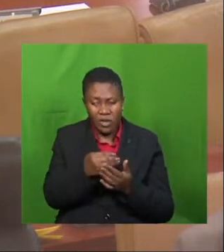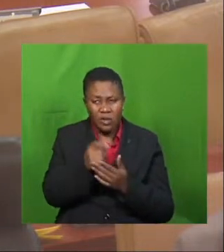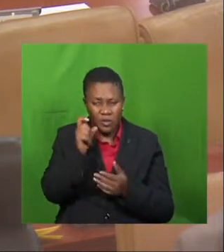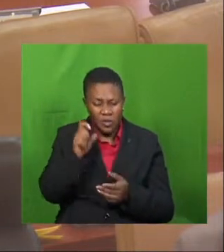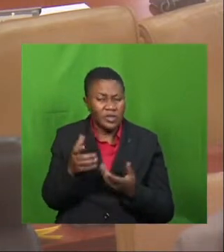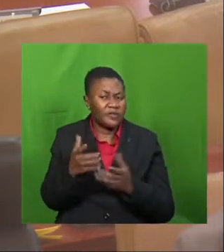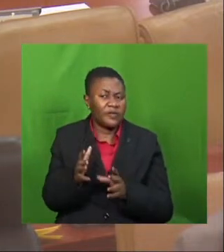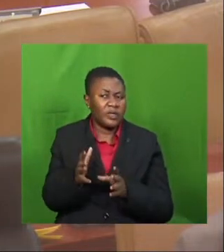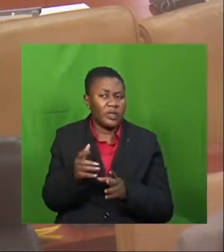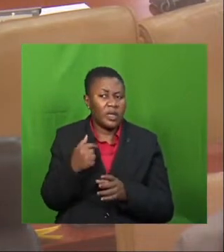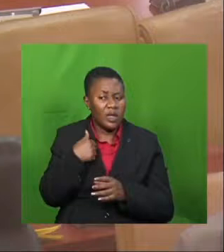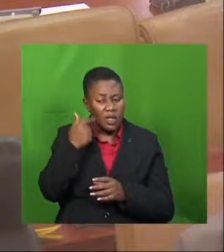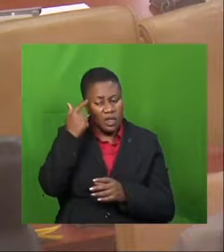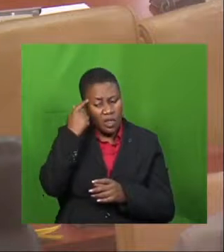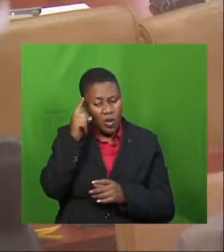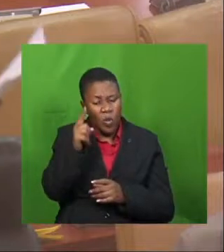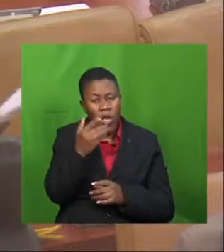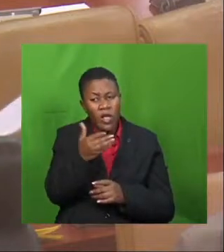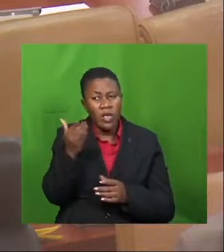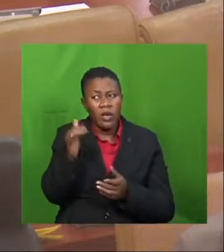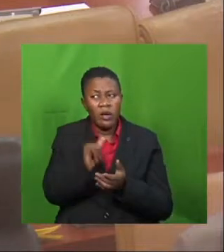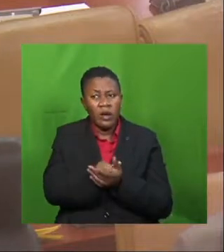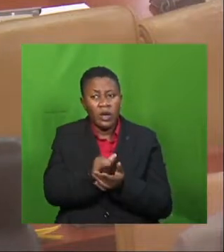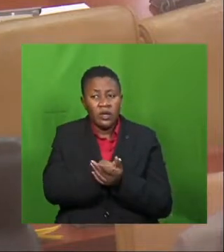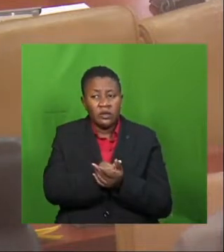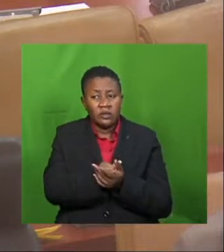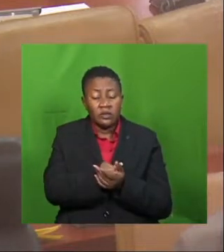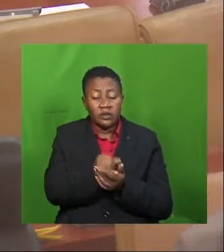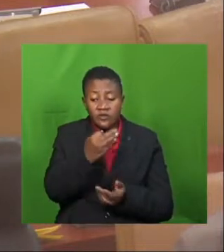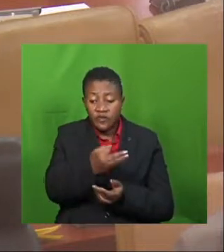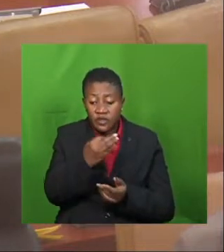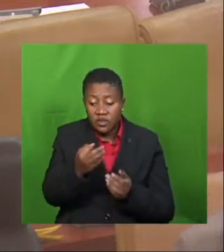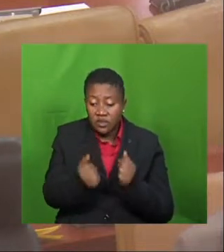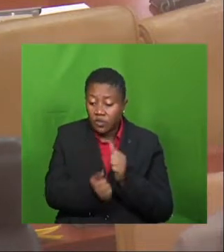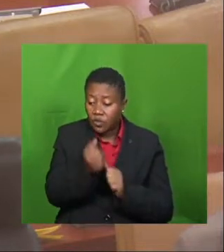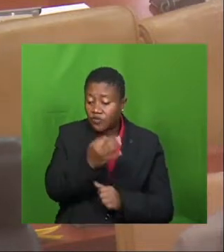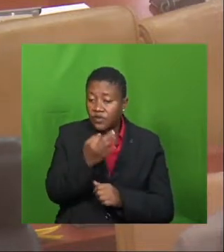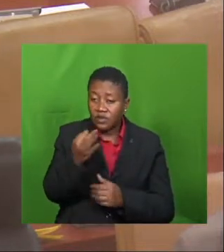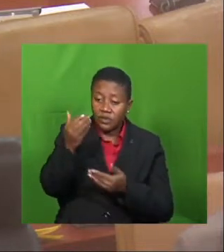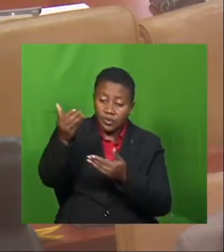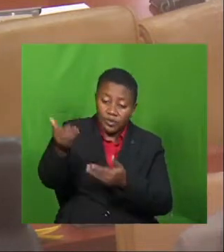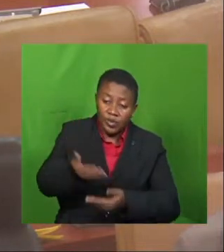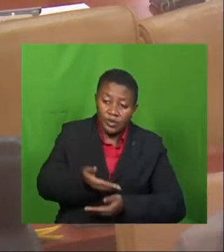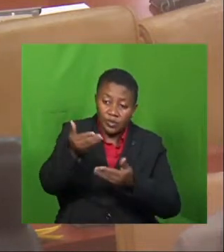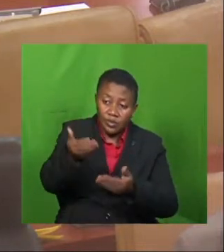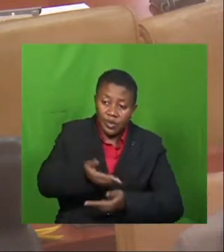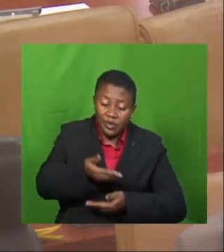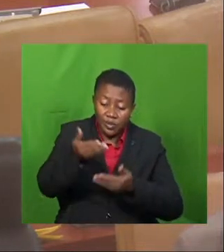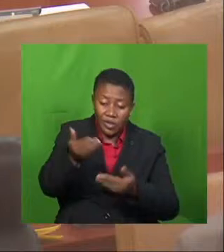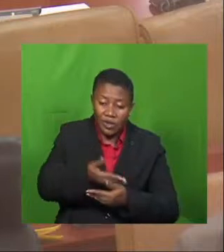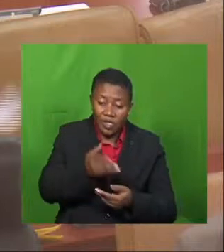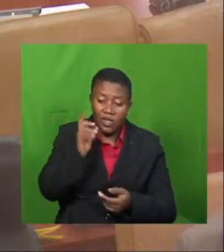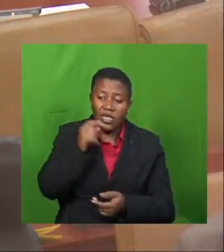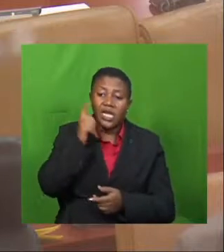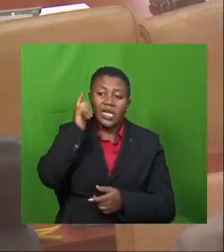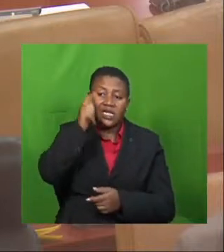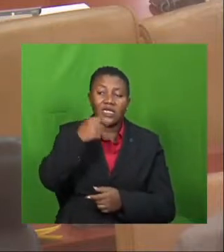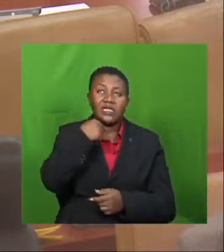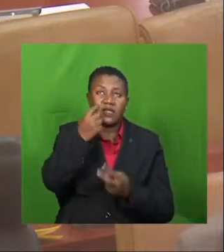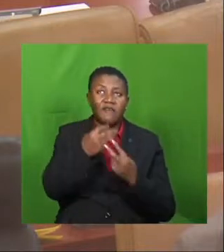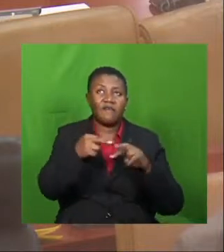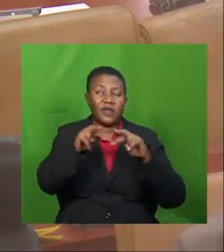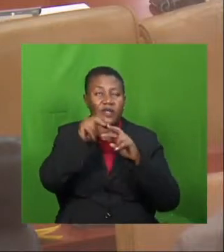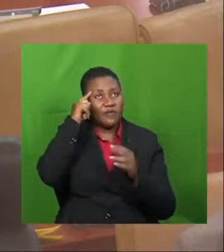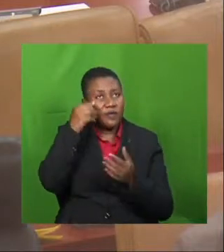has become one too many that facilities come to this house, they tell us value for money audit will be done, and eventually they will inform